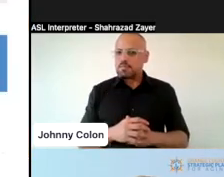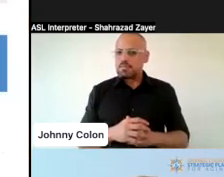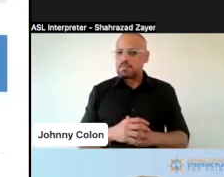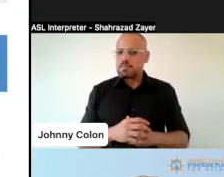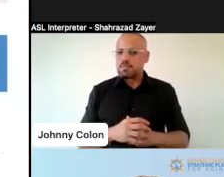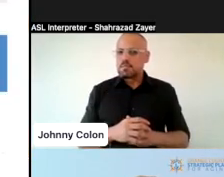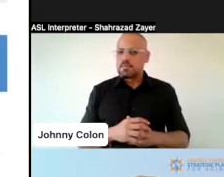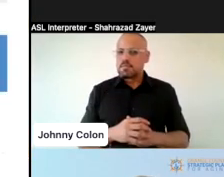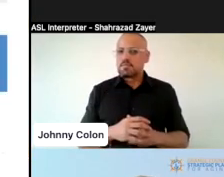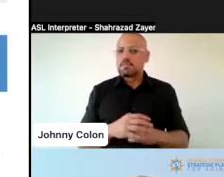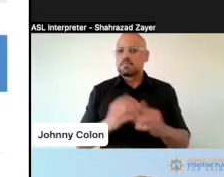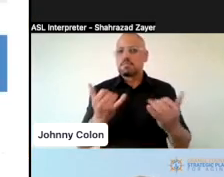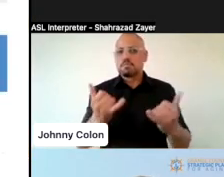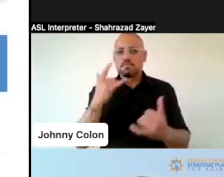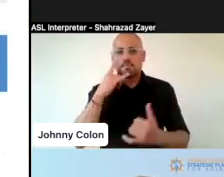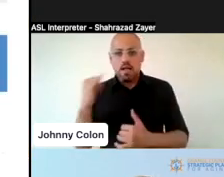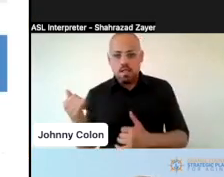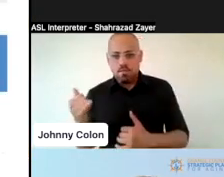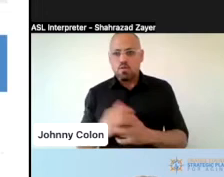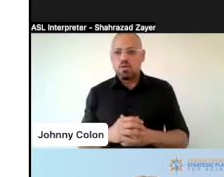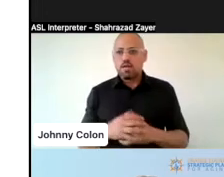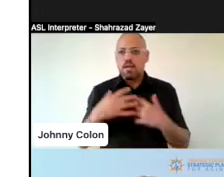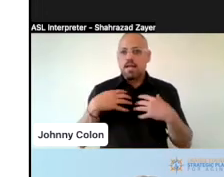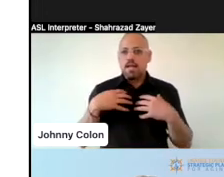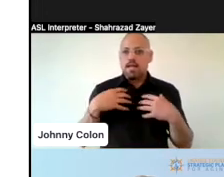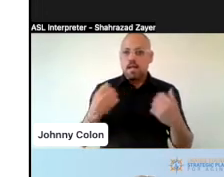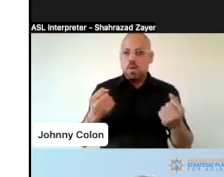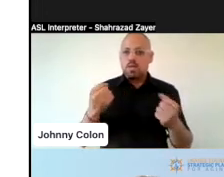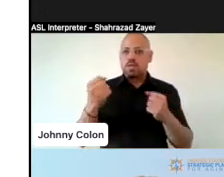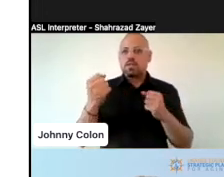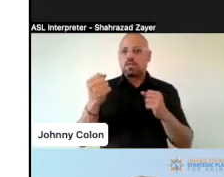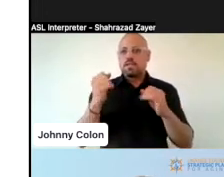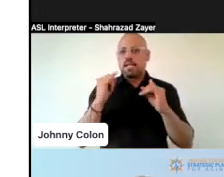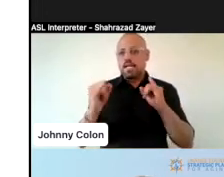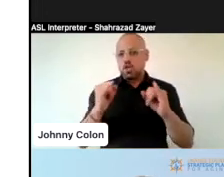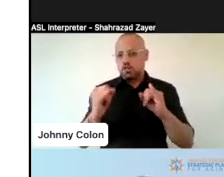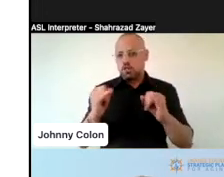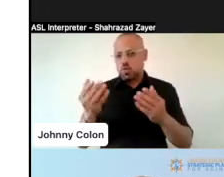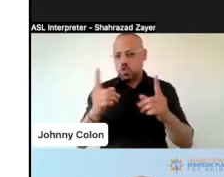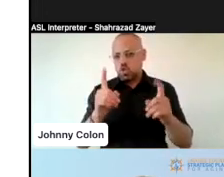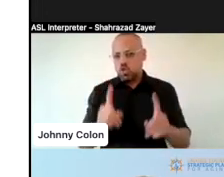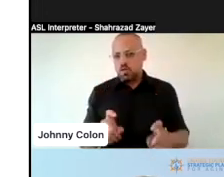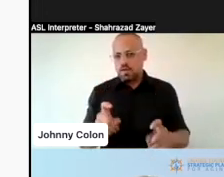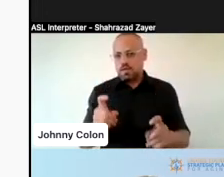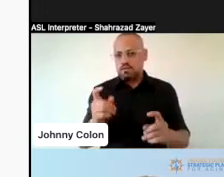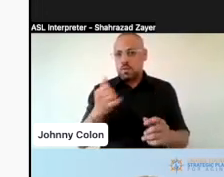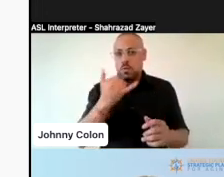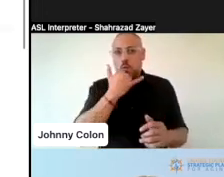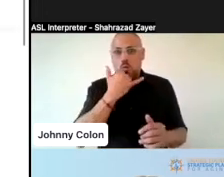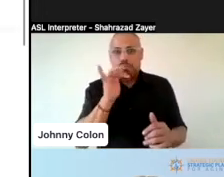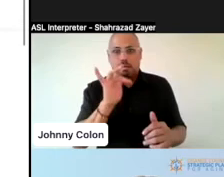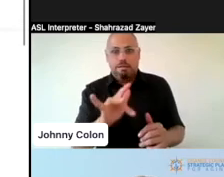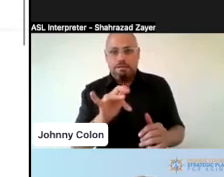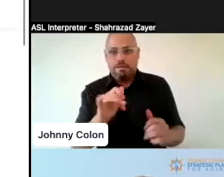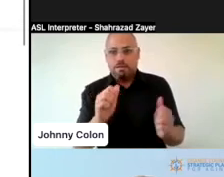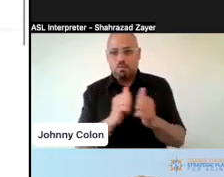the California Health Interview Survey, which I have clicked on unintentionally, and